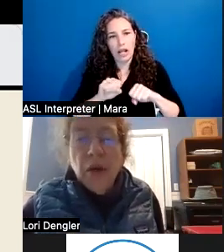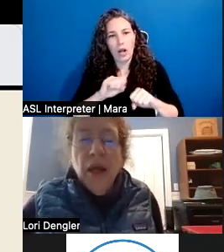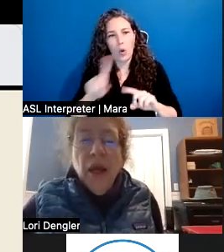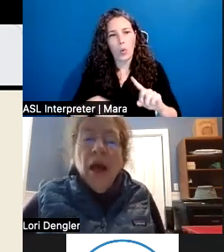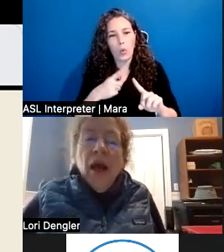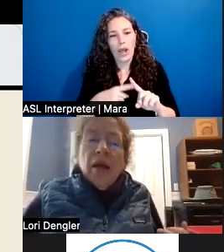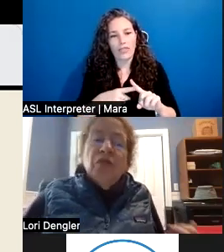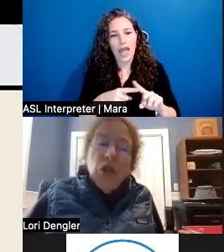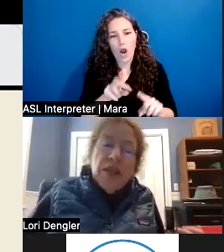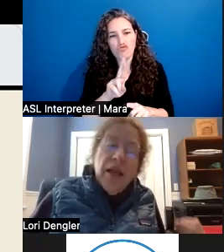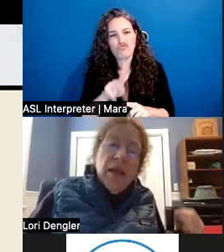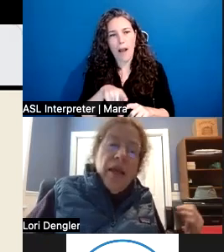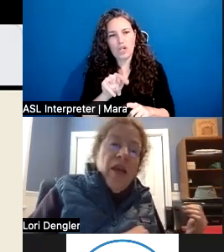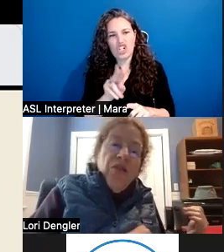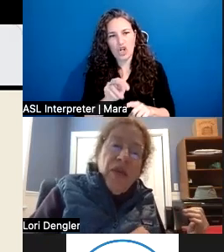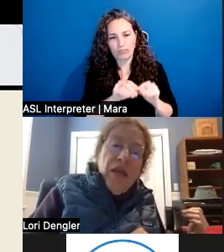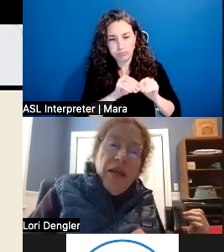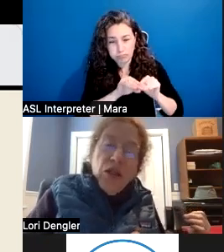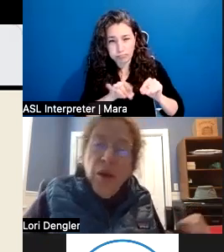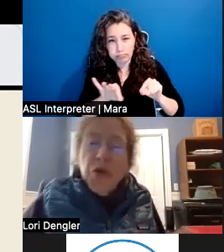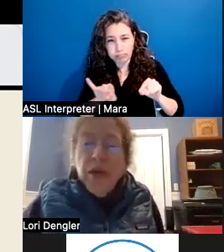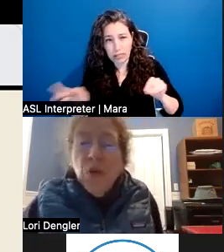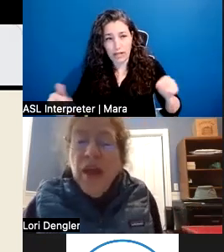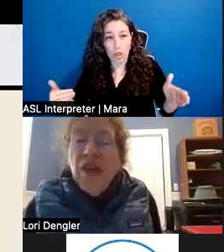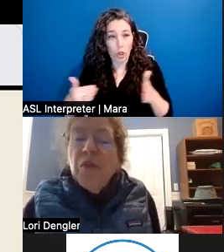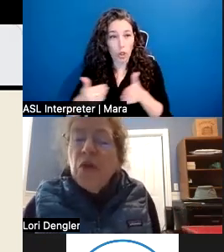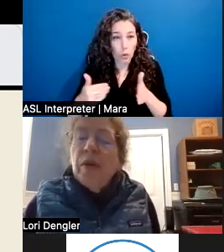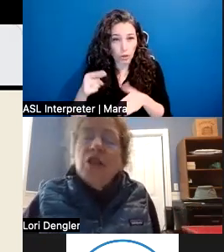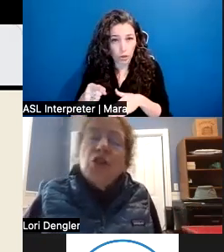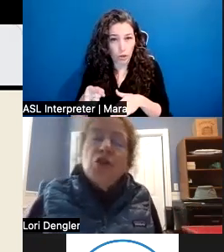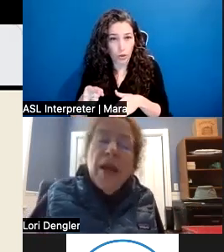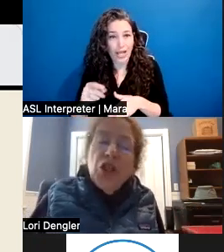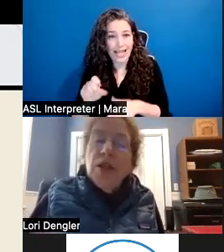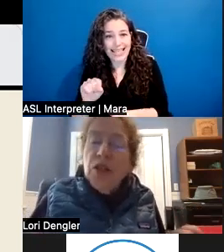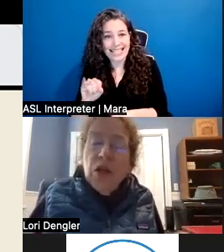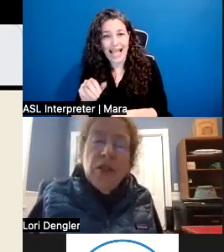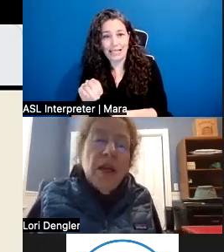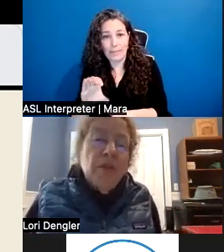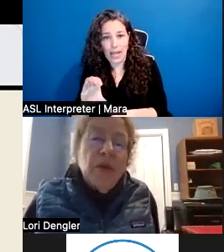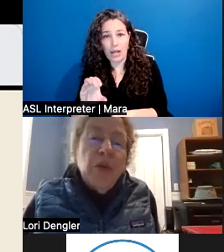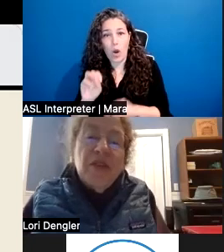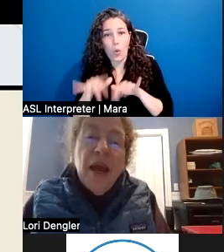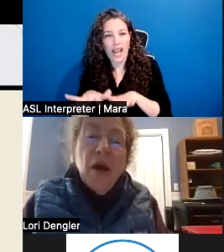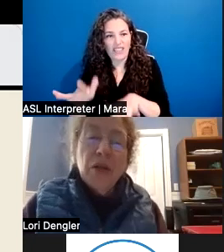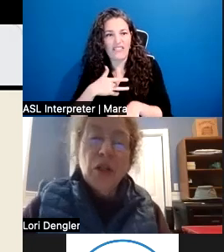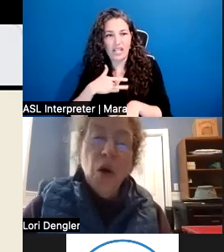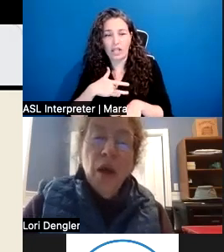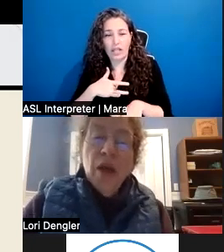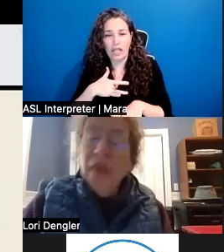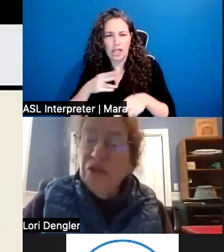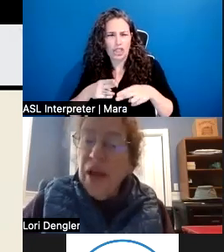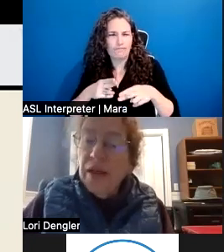sharper. Conversely, if it is rupturing away from you, it stretches those seismic waves out.